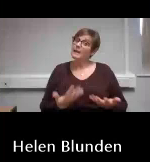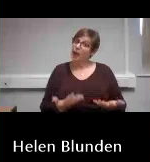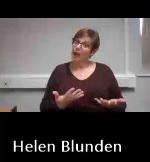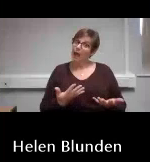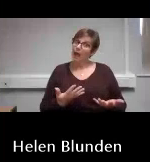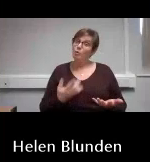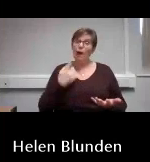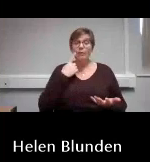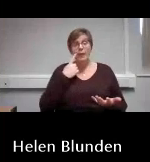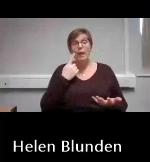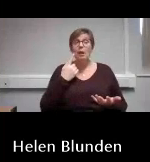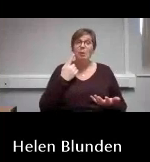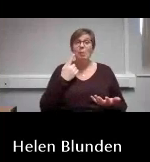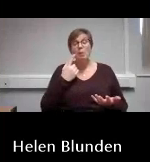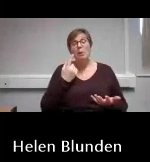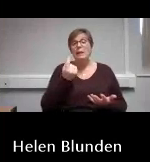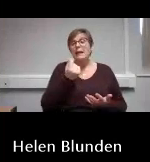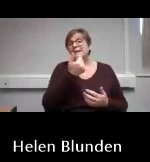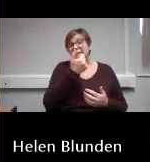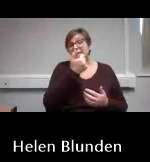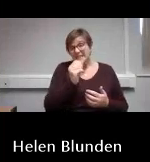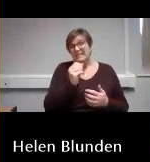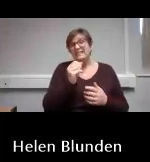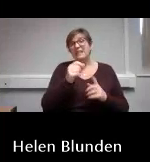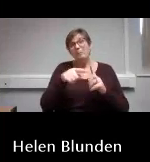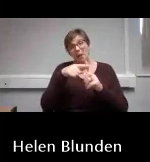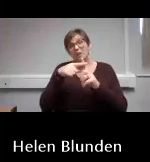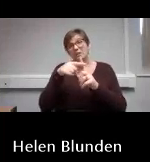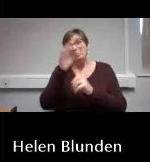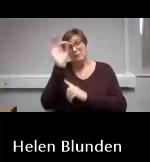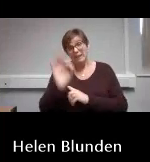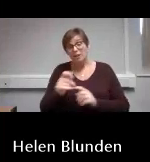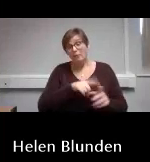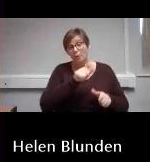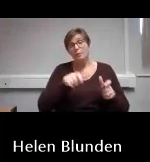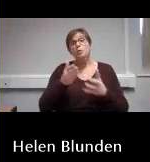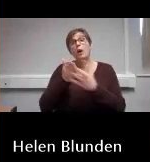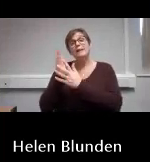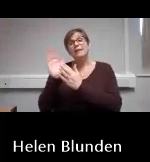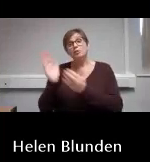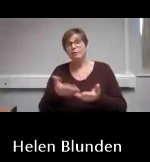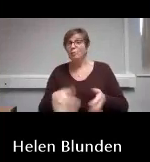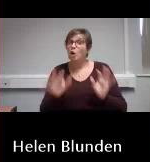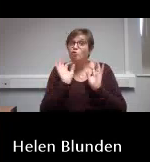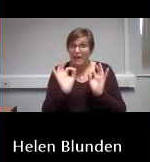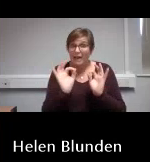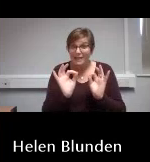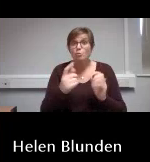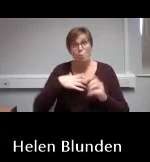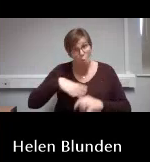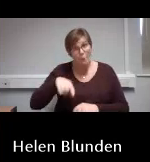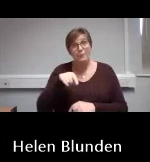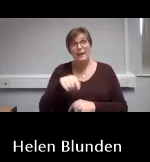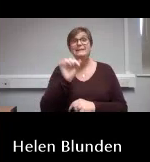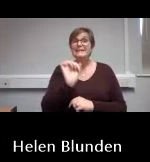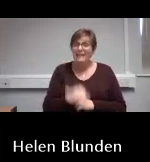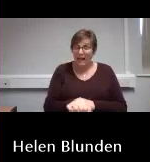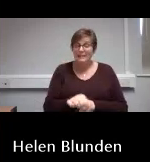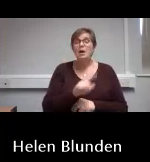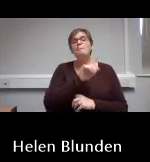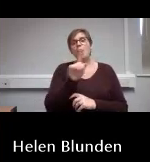got nearer sort of 60+% of young people are accessing a service, which is great, and that's what we want. But then